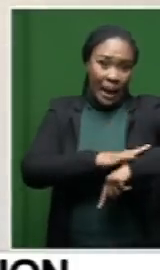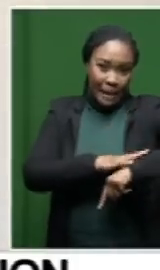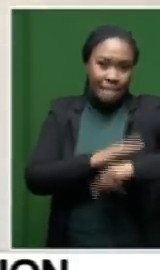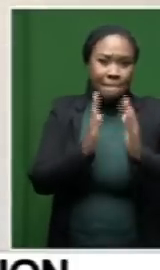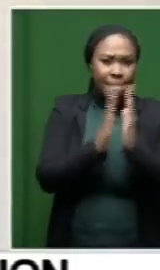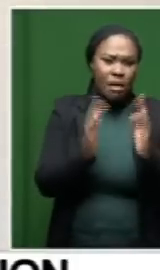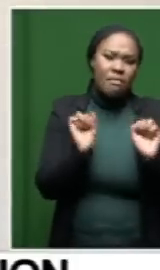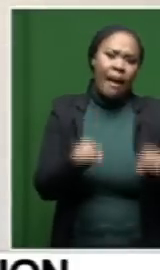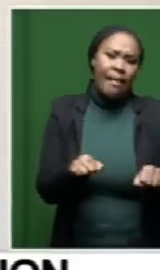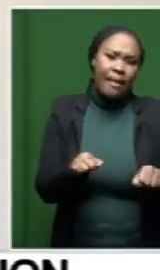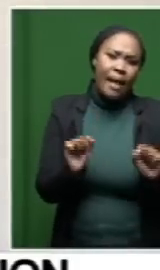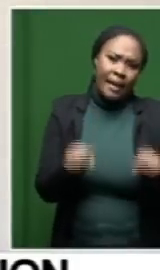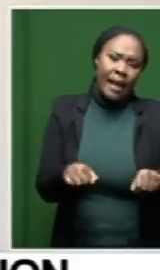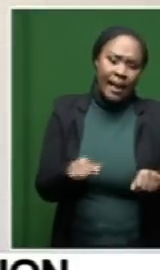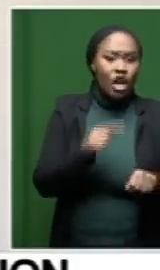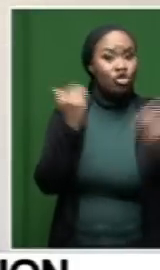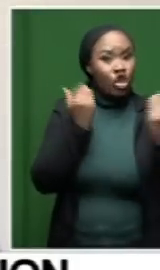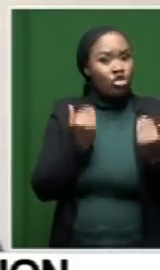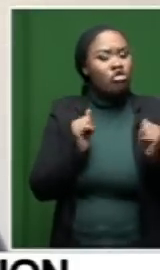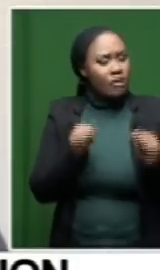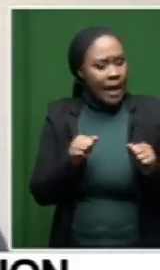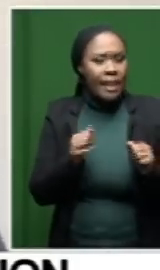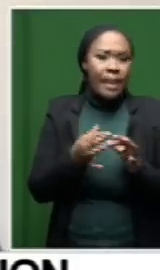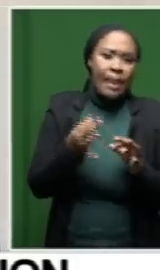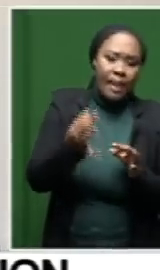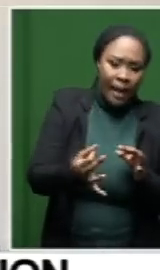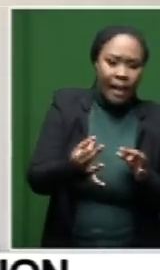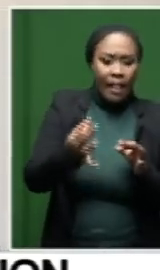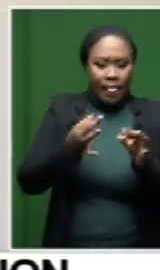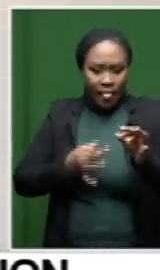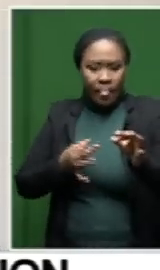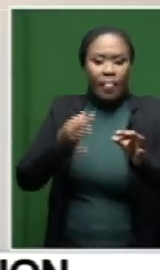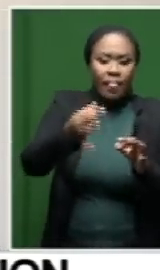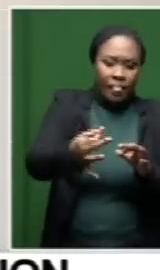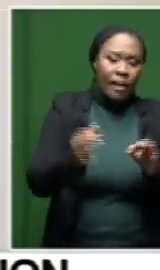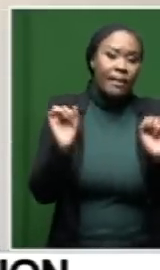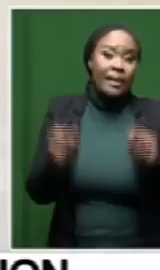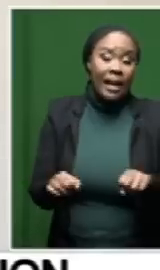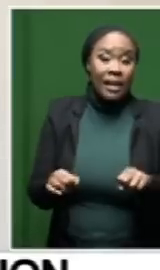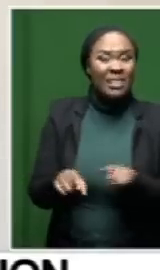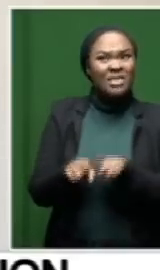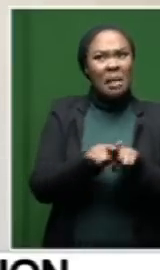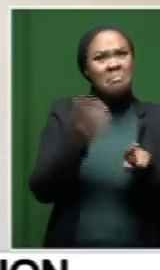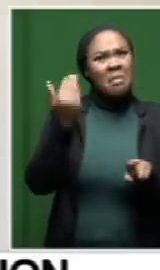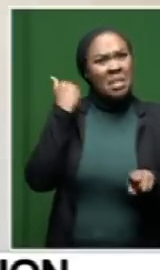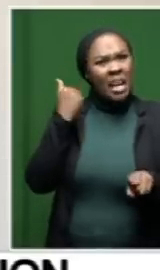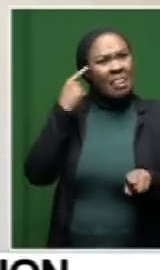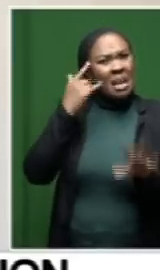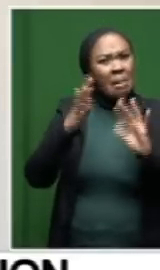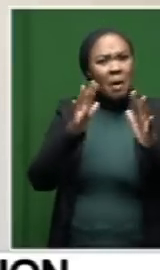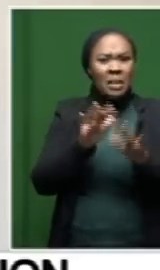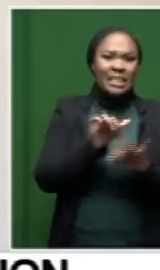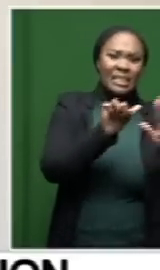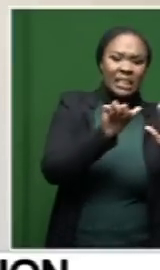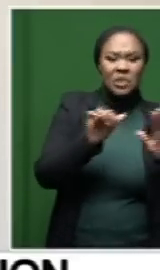It's all within the purview of the judges to grant an extension. And previously, I've lost count. I think there have been six or